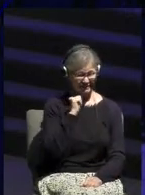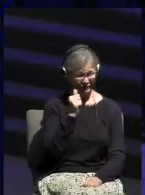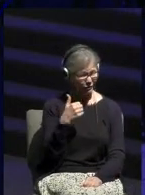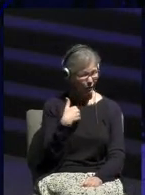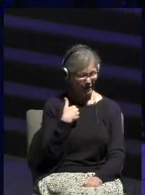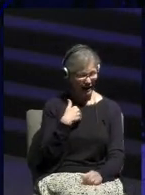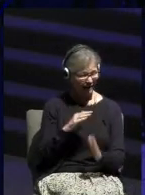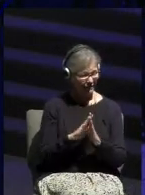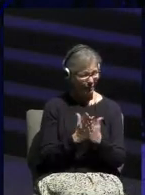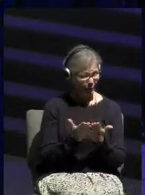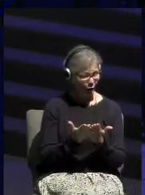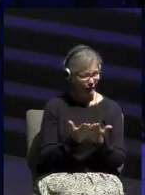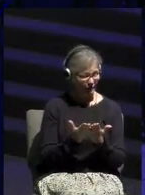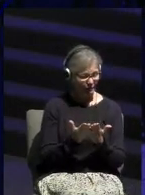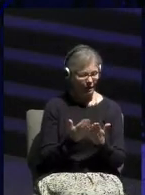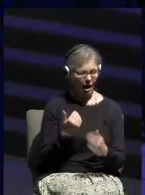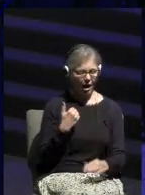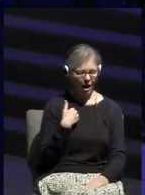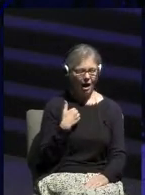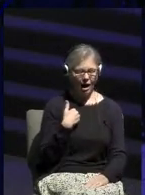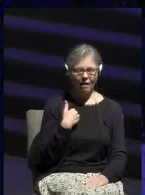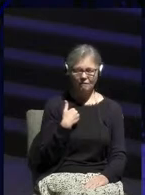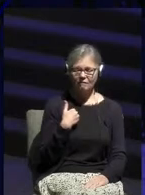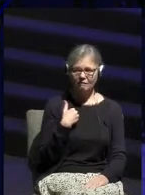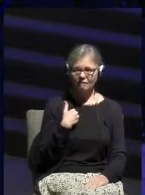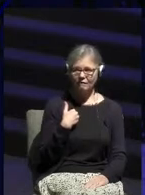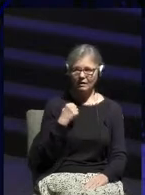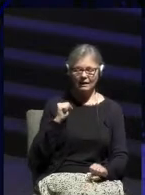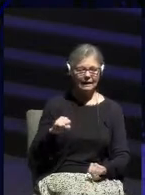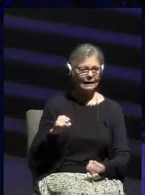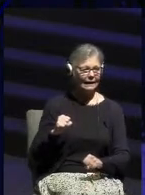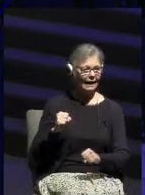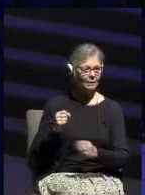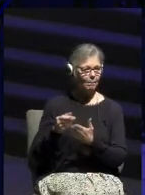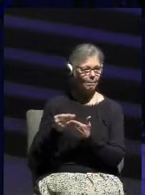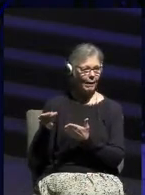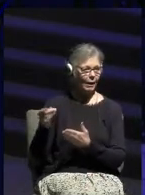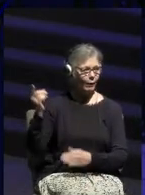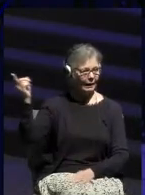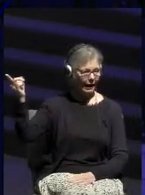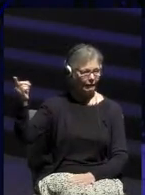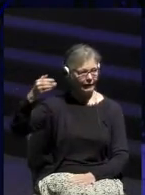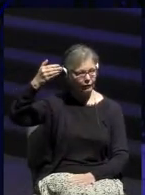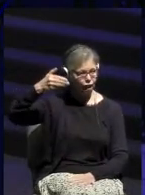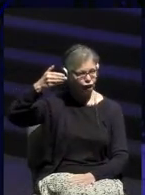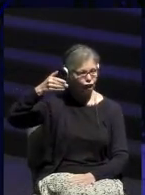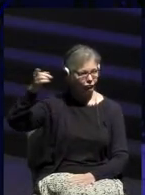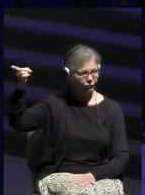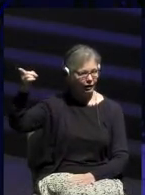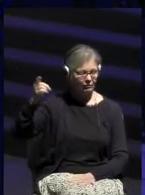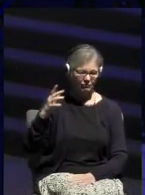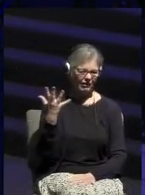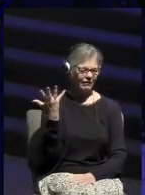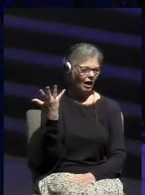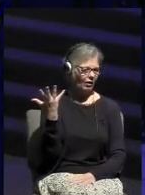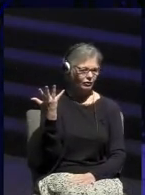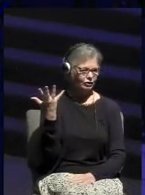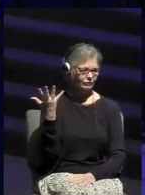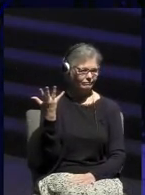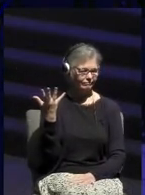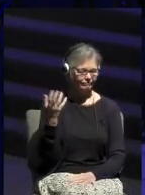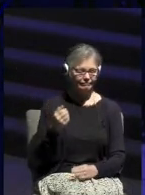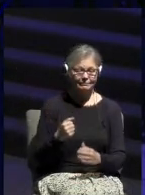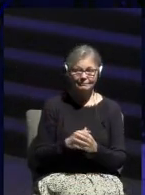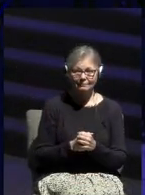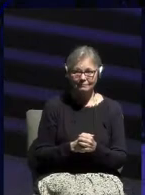book, there will be available after the service at the guest reception in the center of the foyer. They're only $5.